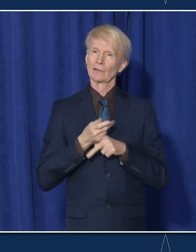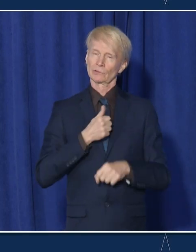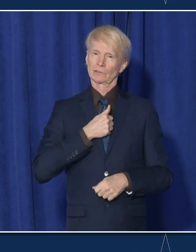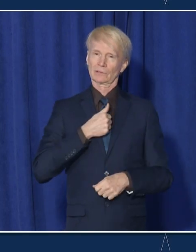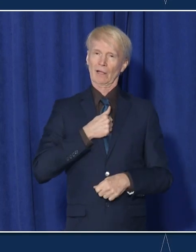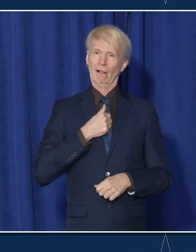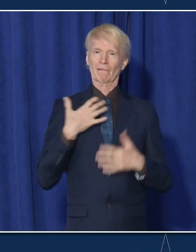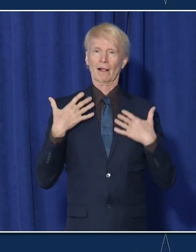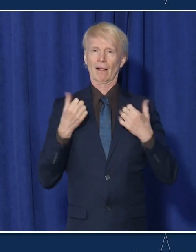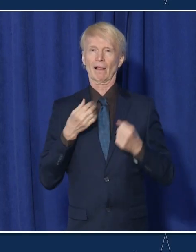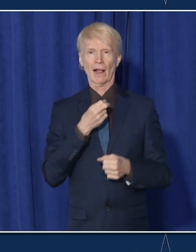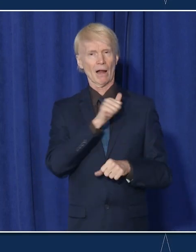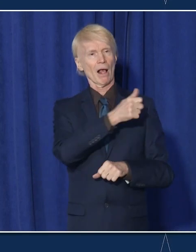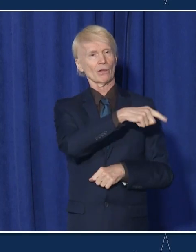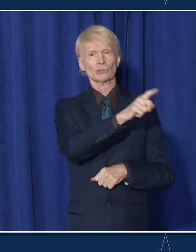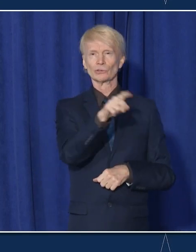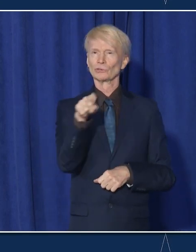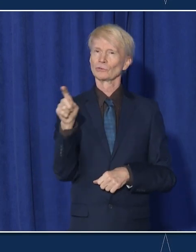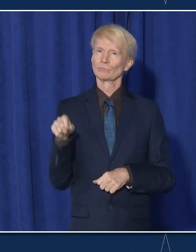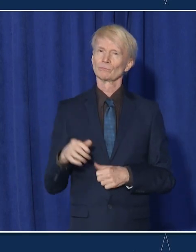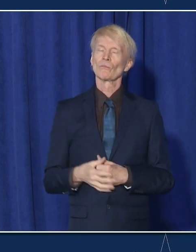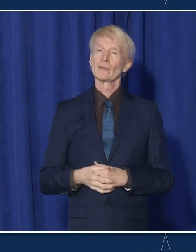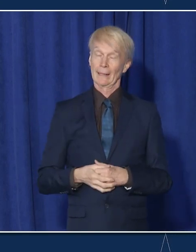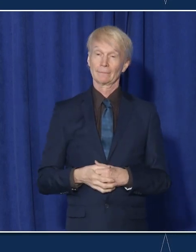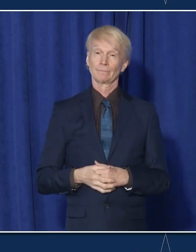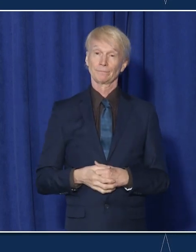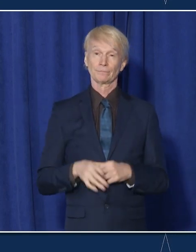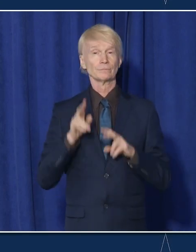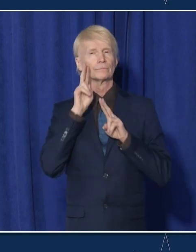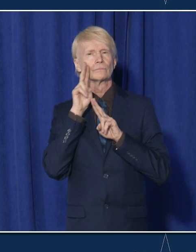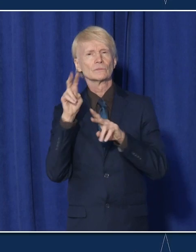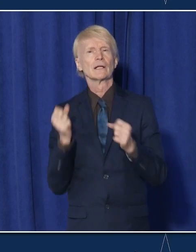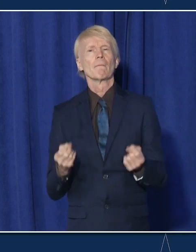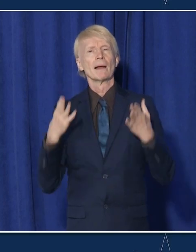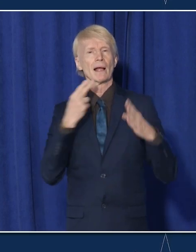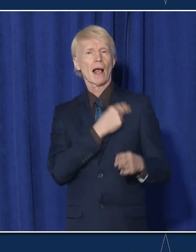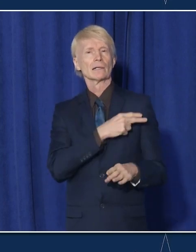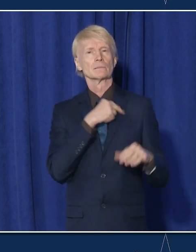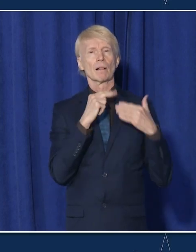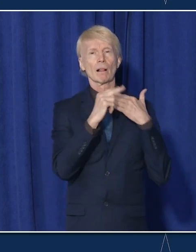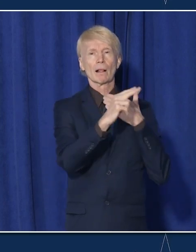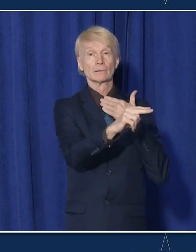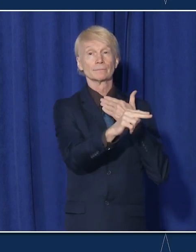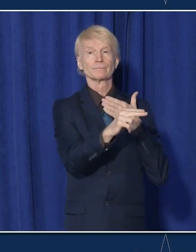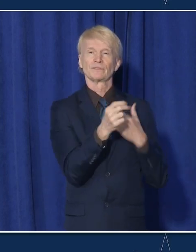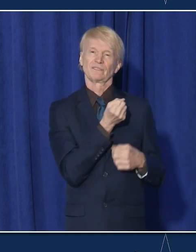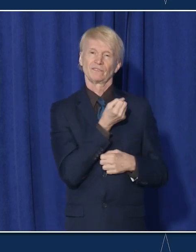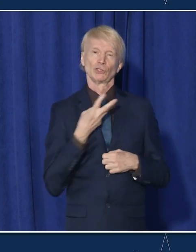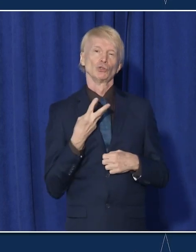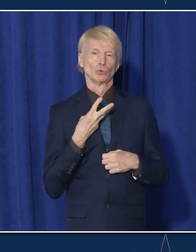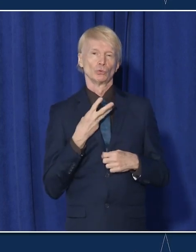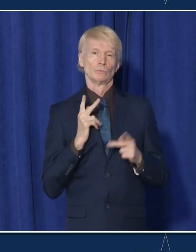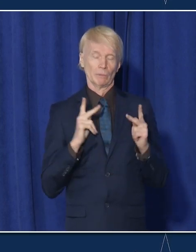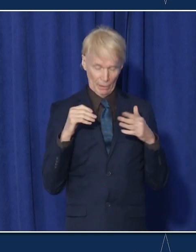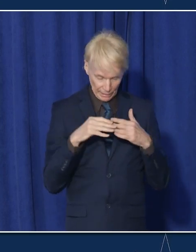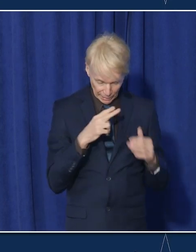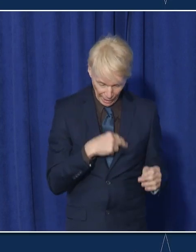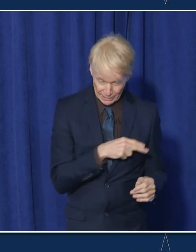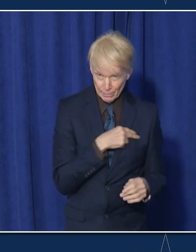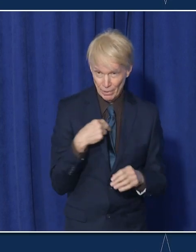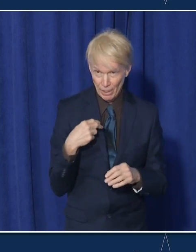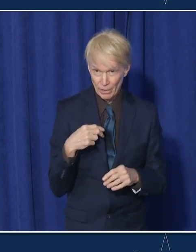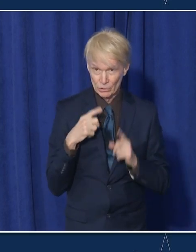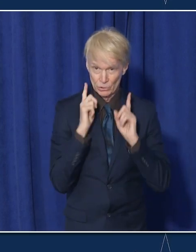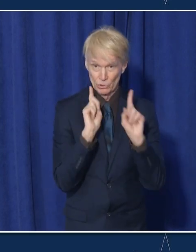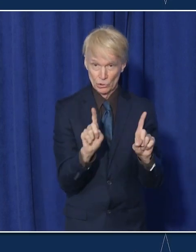and others. Also, if we look at hospitalizations, we are seeing fewer Chicagoans being hospitalized with COVID than